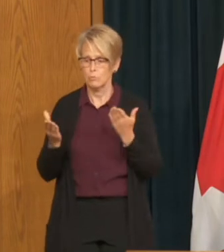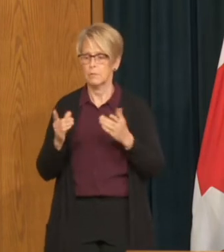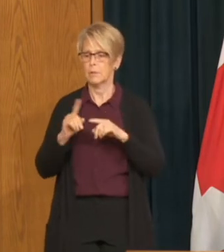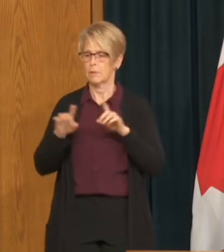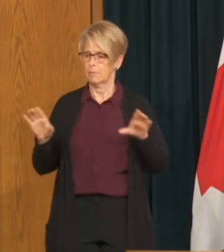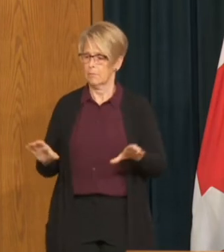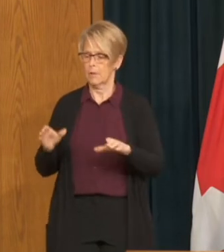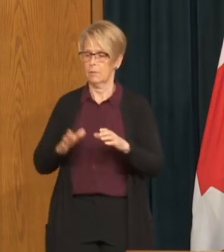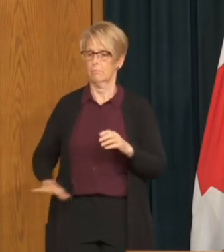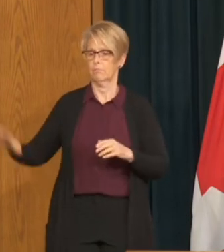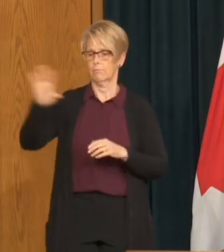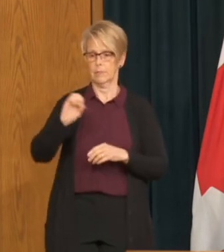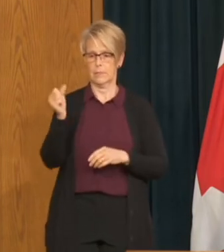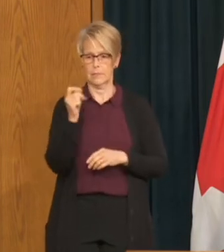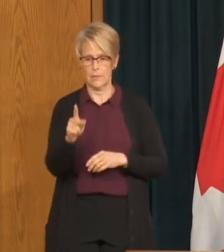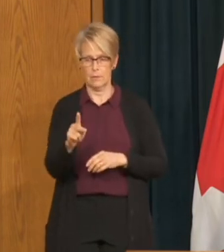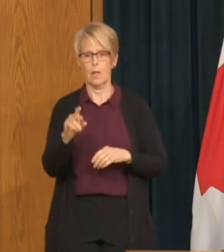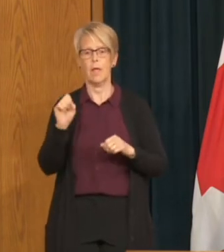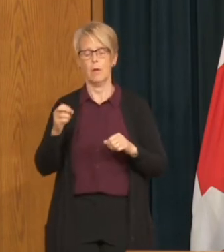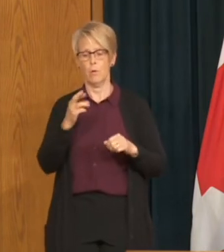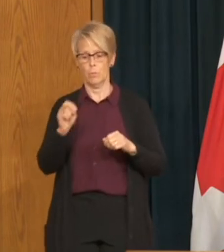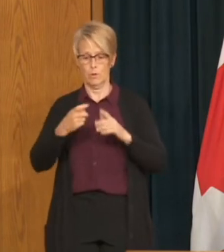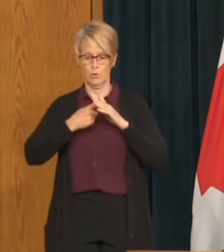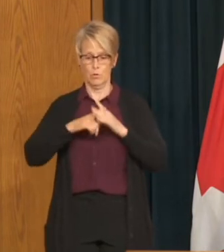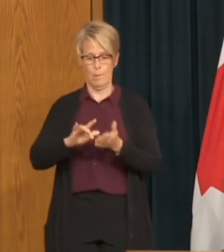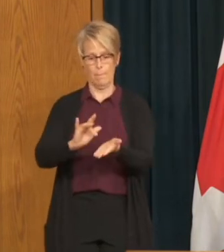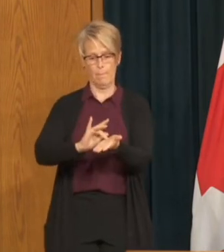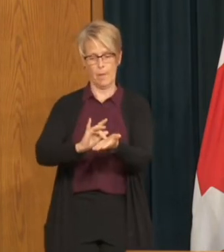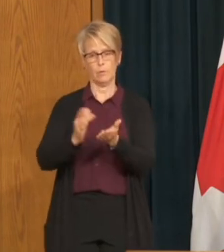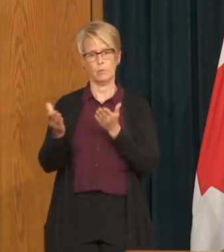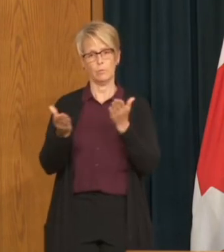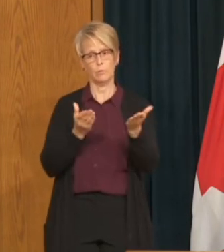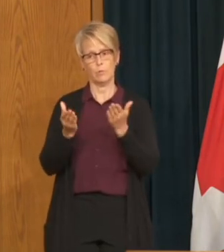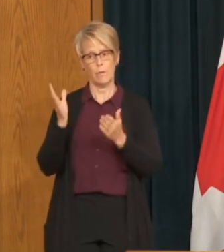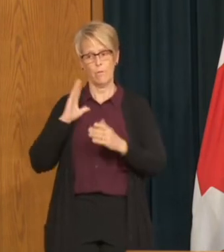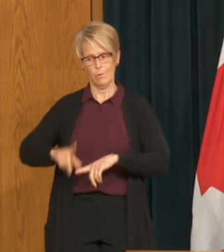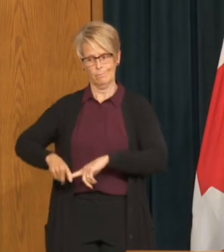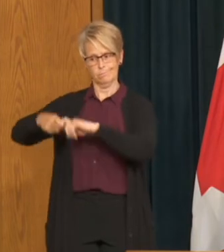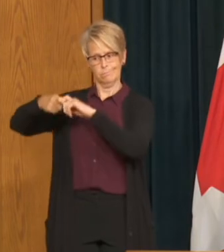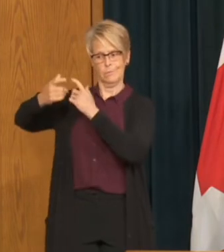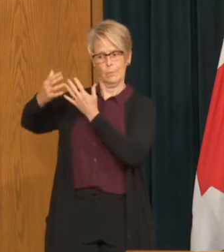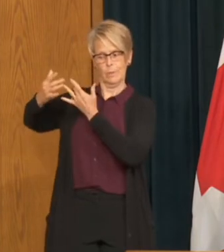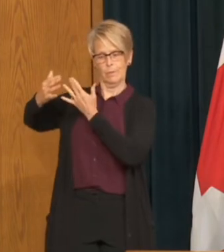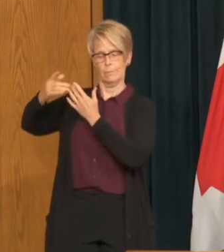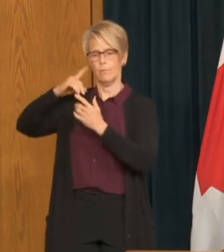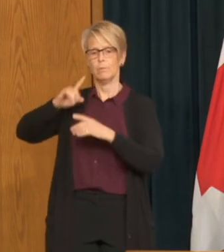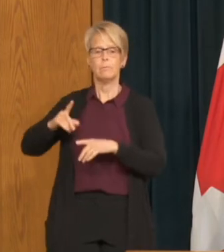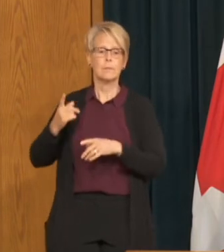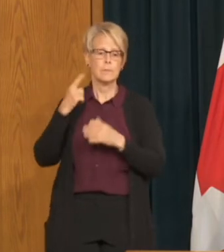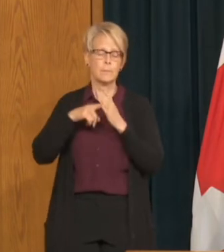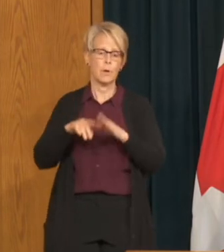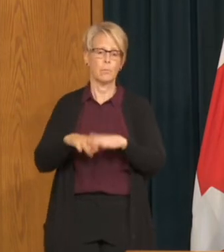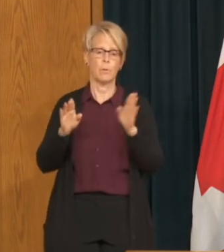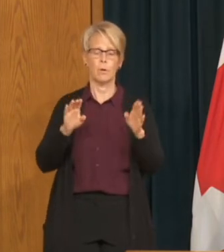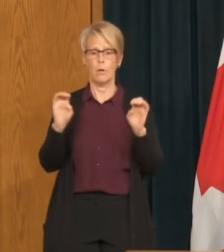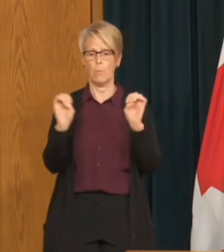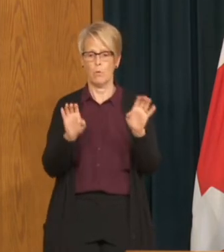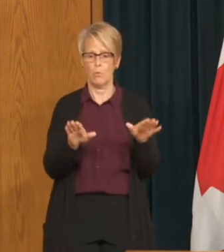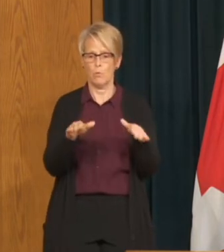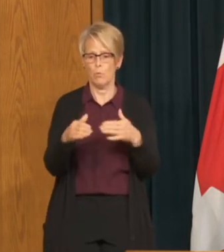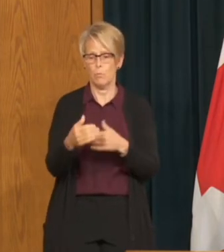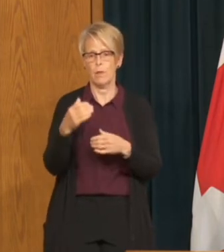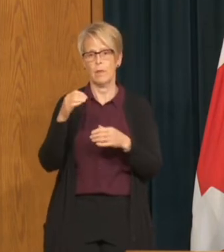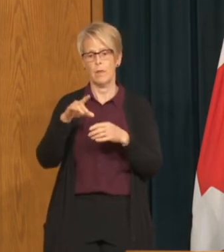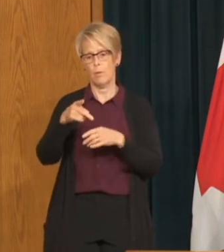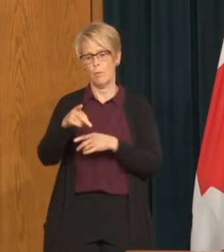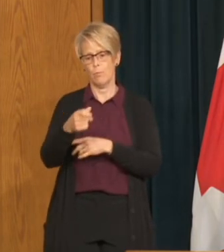province. We're also able to restart many of the medical services that were temporarily paused, like the reopening of emergency rooms announced by Premier